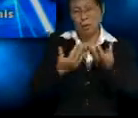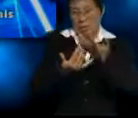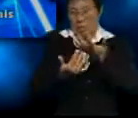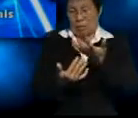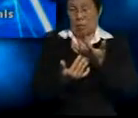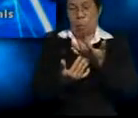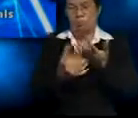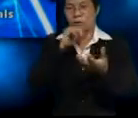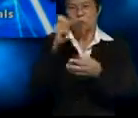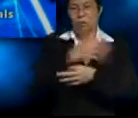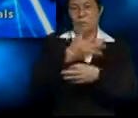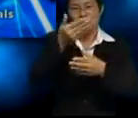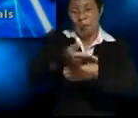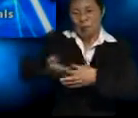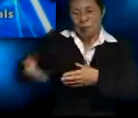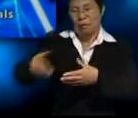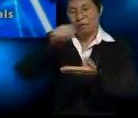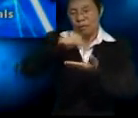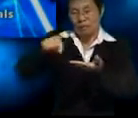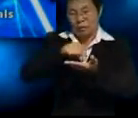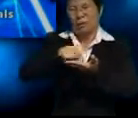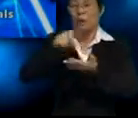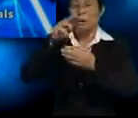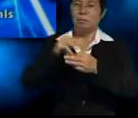Boiling does not remove suspended materials.